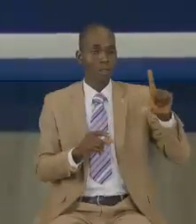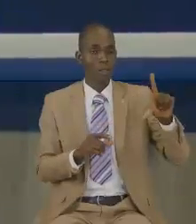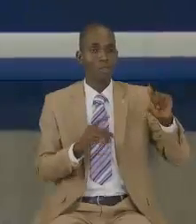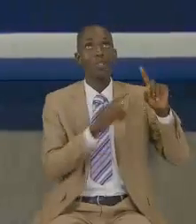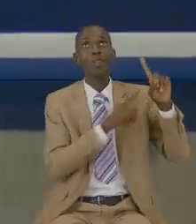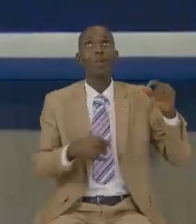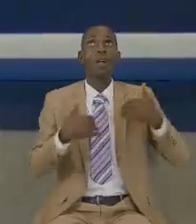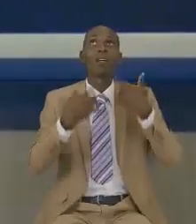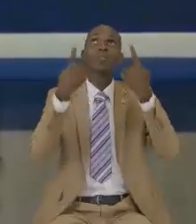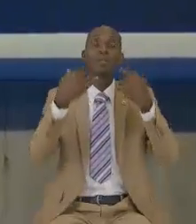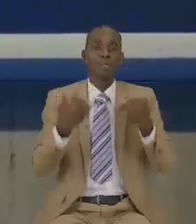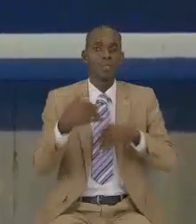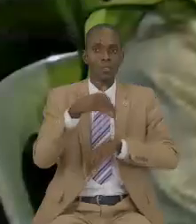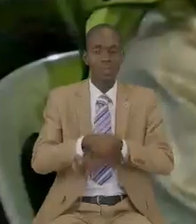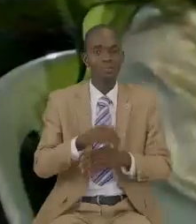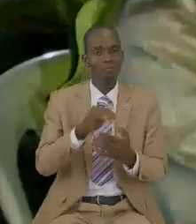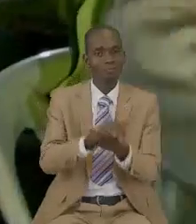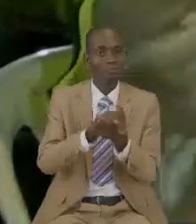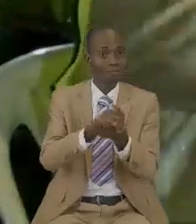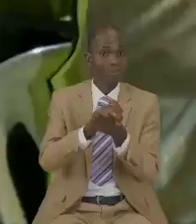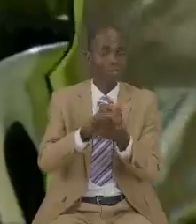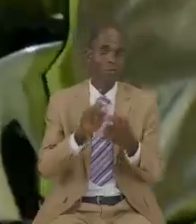come tonight. Congratulations.